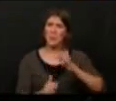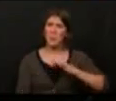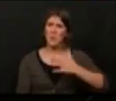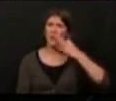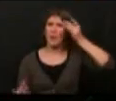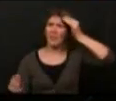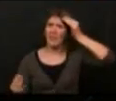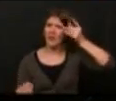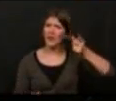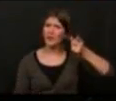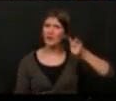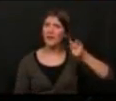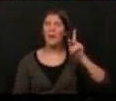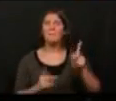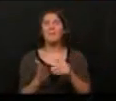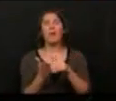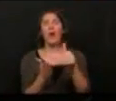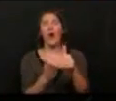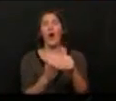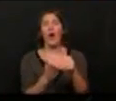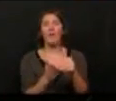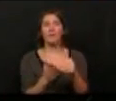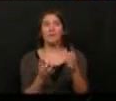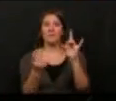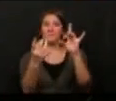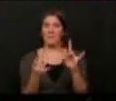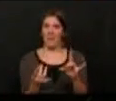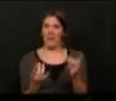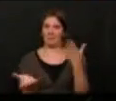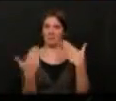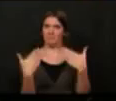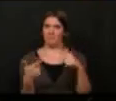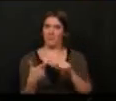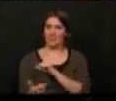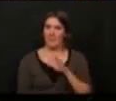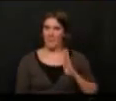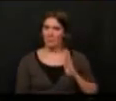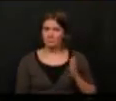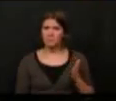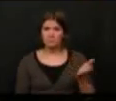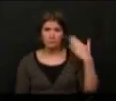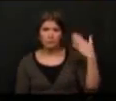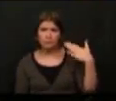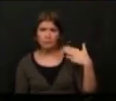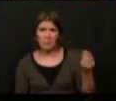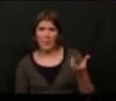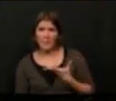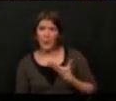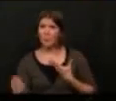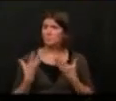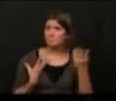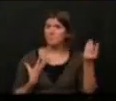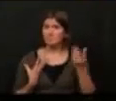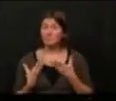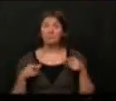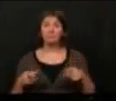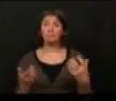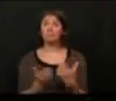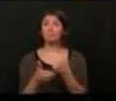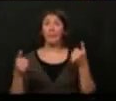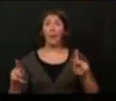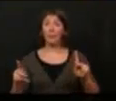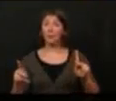you know, people like to give select board members input. They like to talk to us about things that matter to them. This is a really